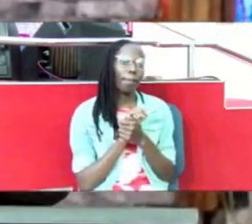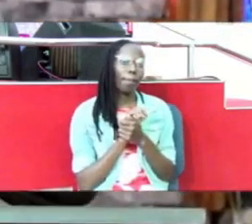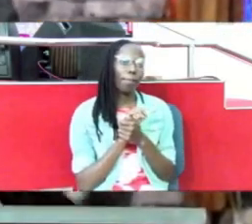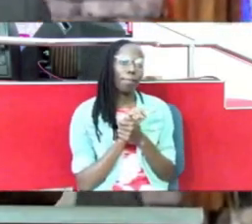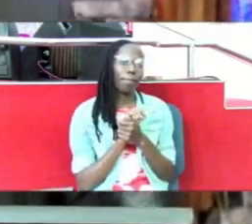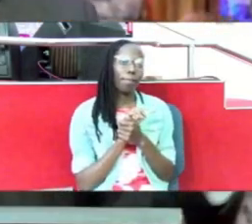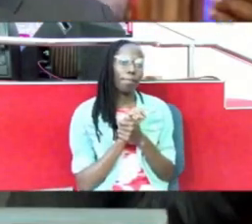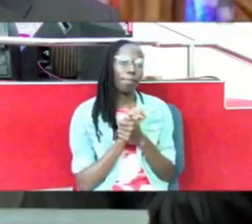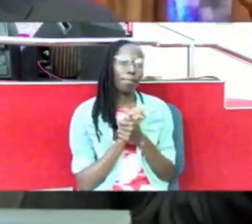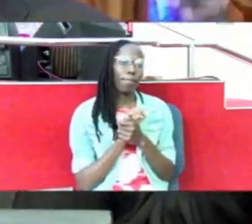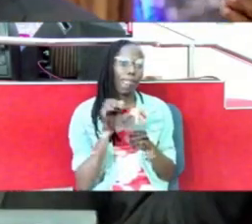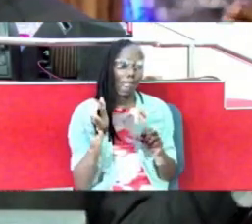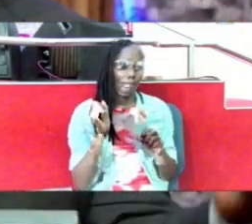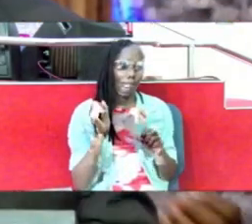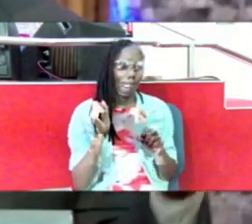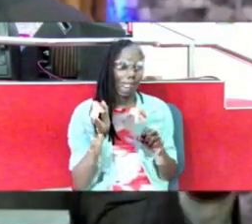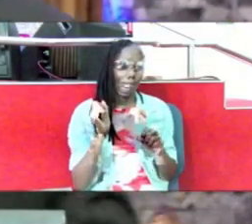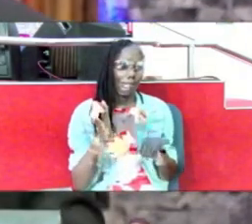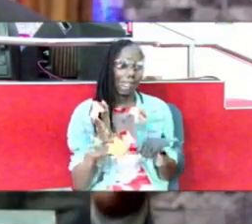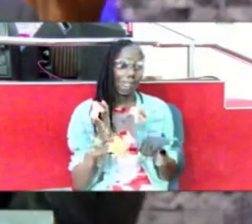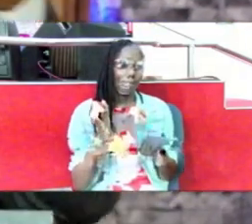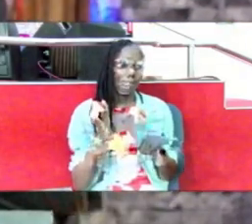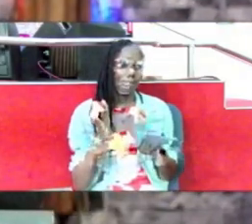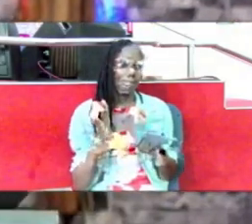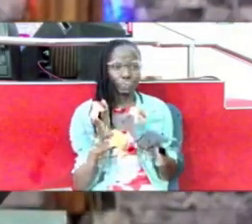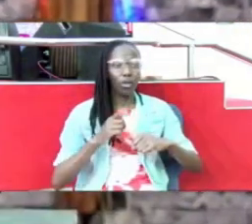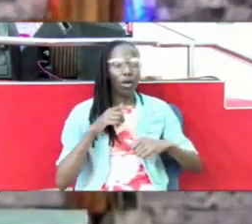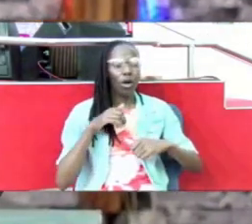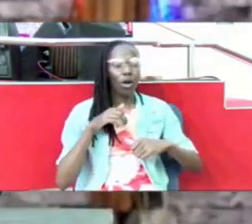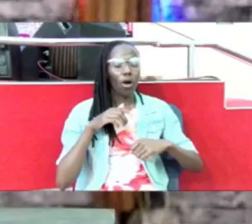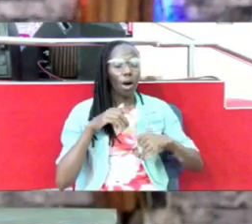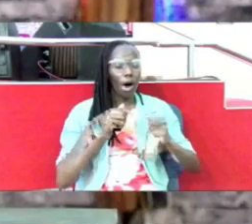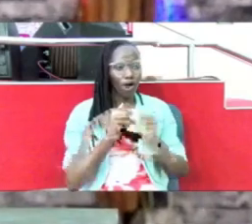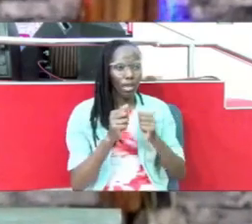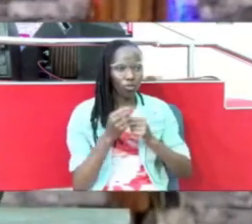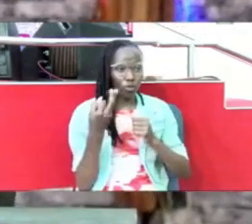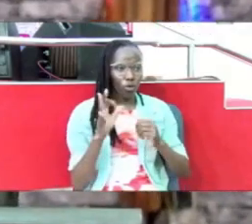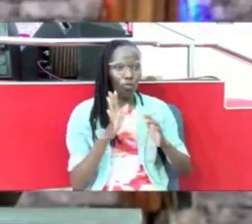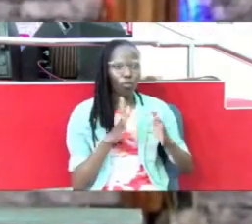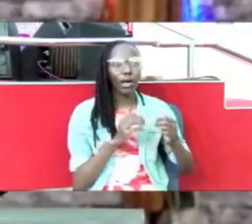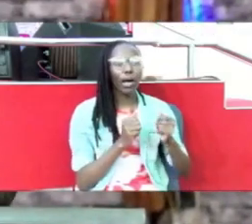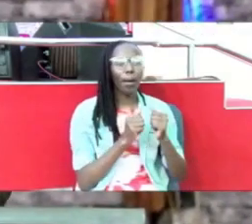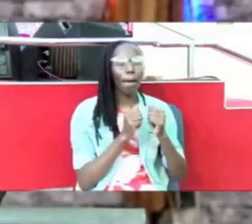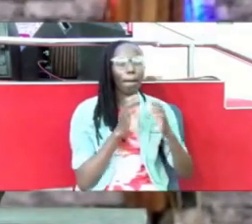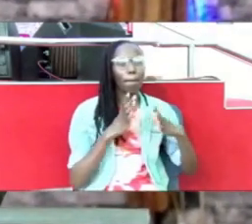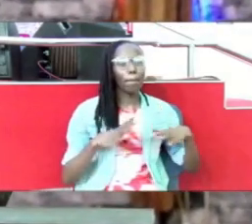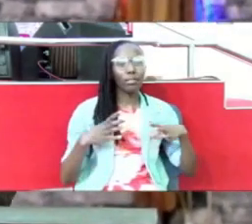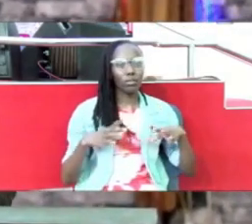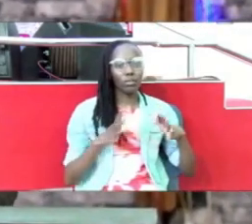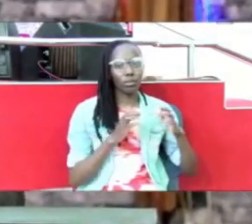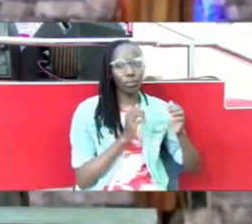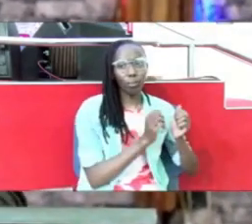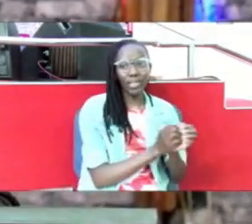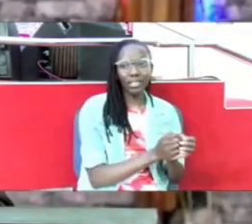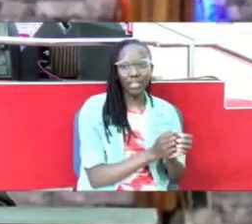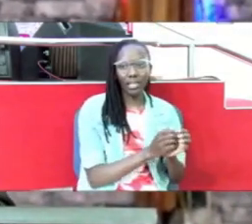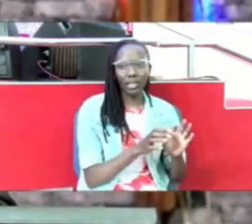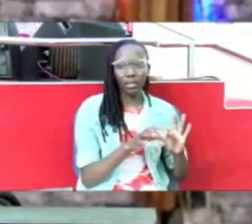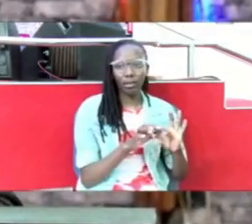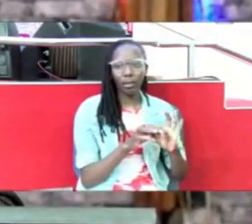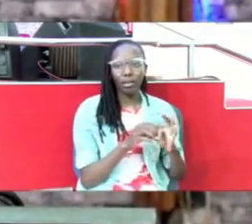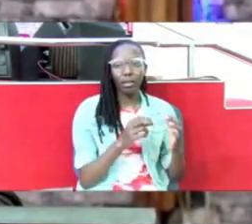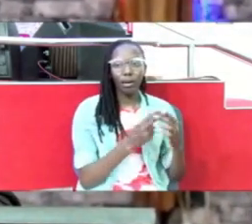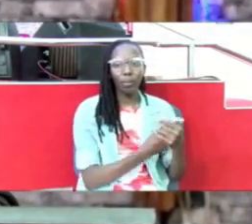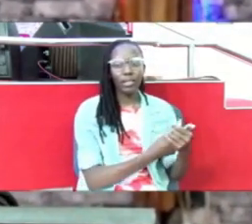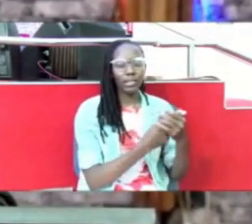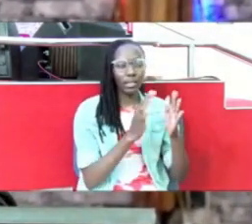if you are in covenant, the battles of your partner becomes your covenant partner becomes your battles. Na yule mwenye